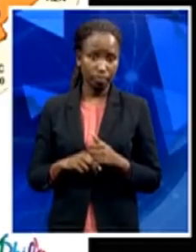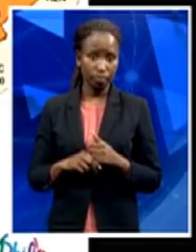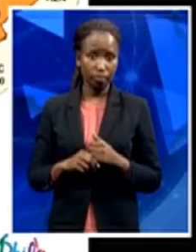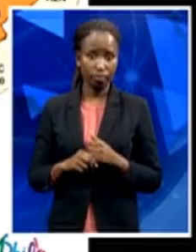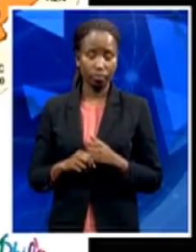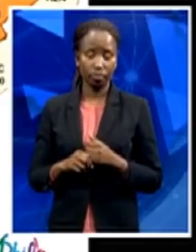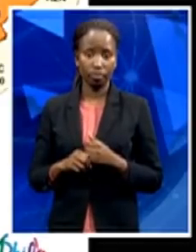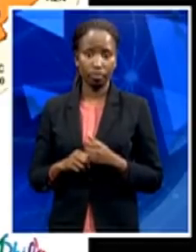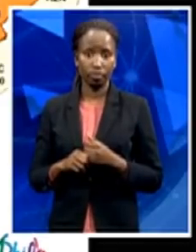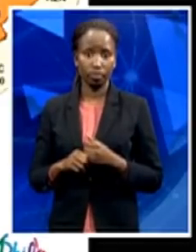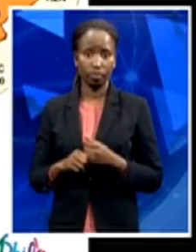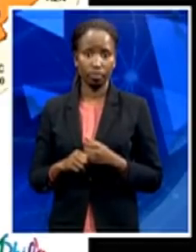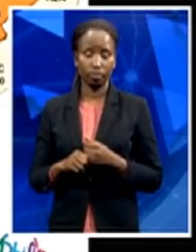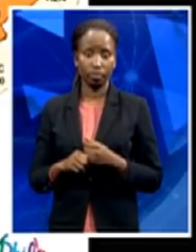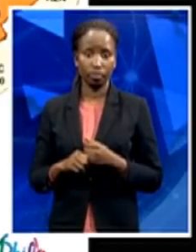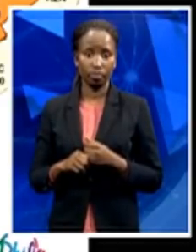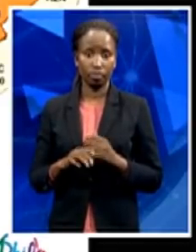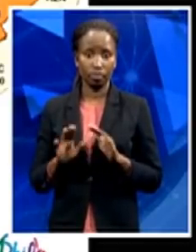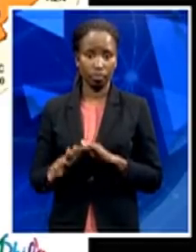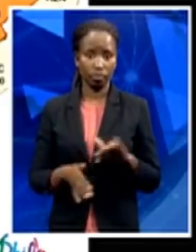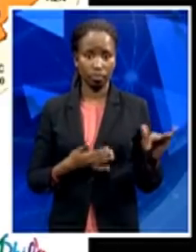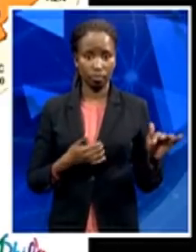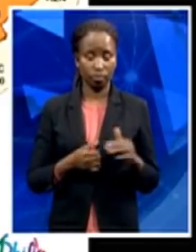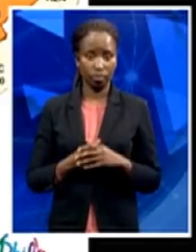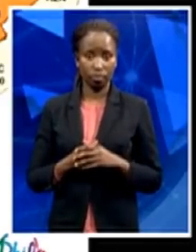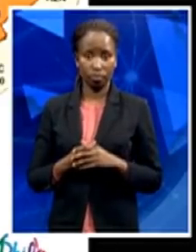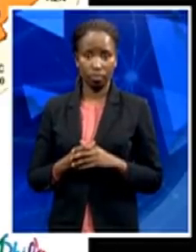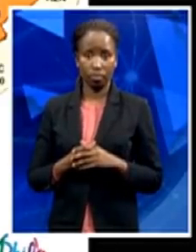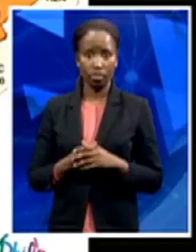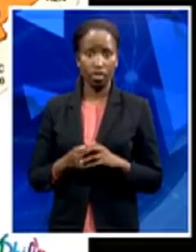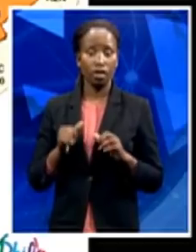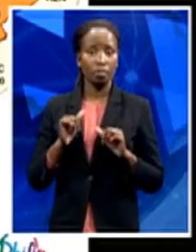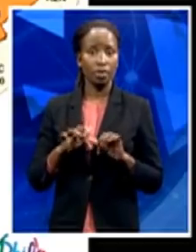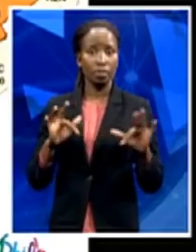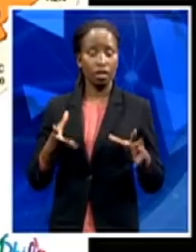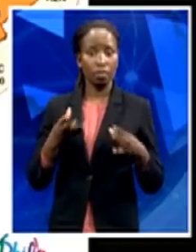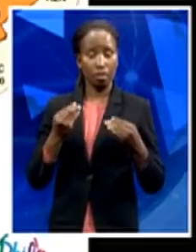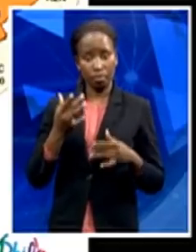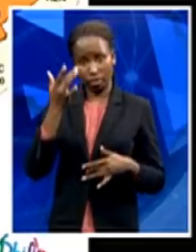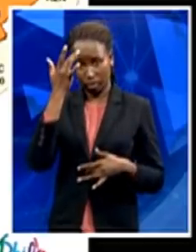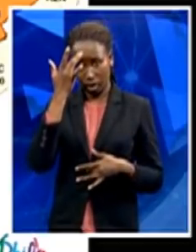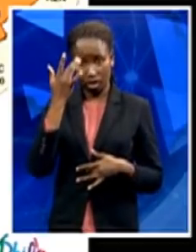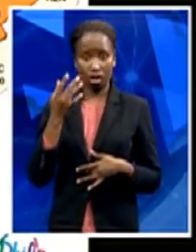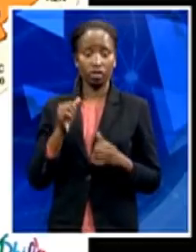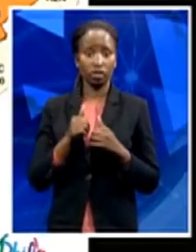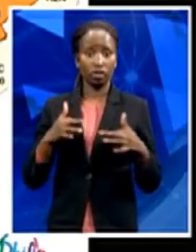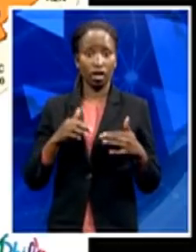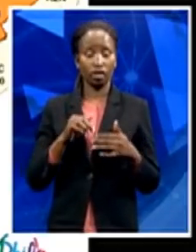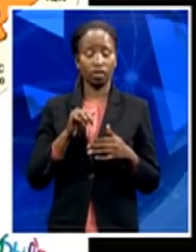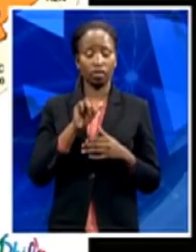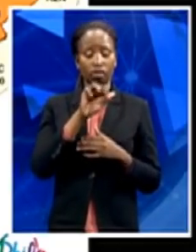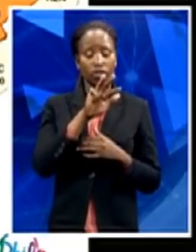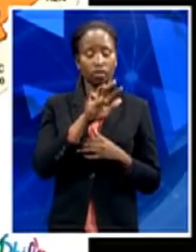Then if we look at a number of cases per 100,000, starting from the 17th of May and going on a